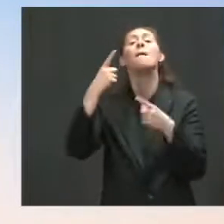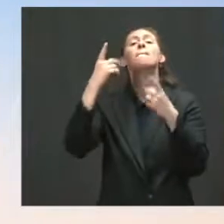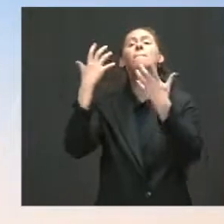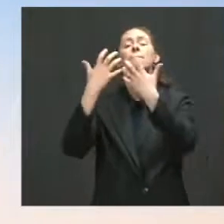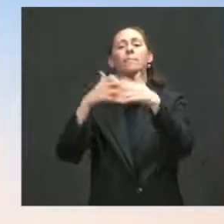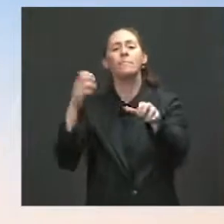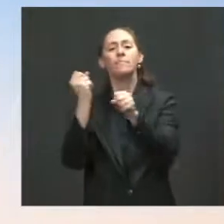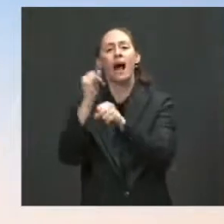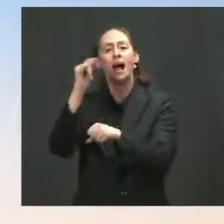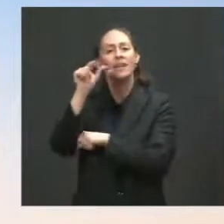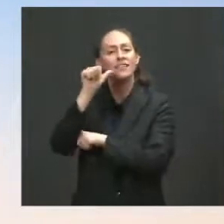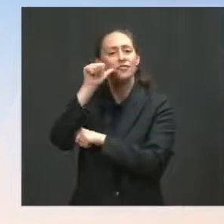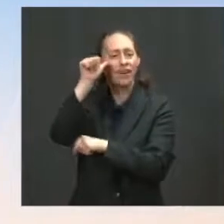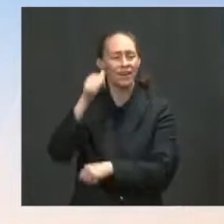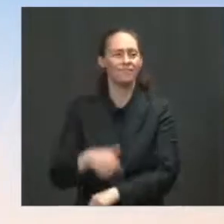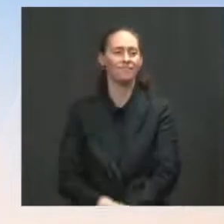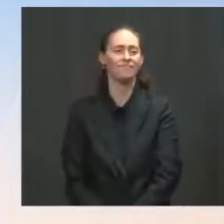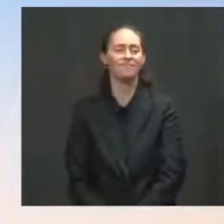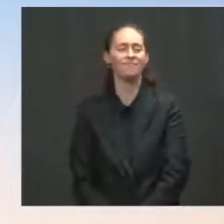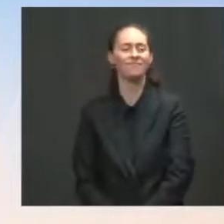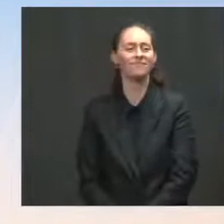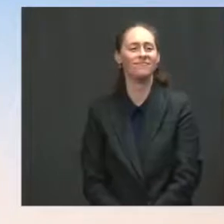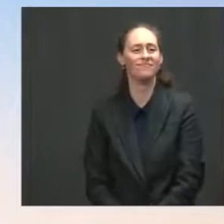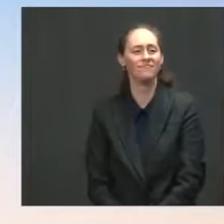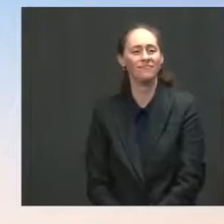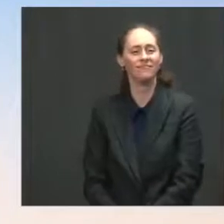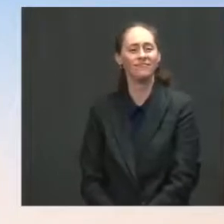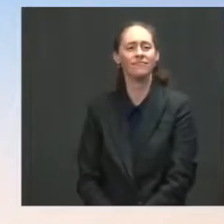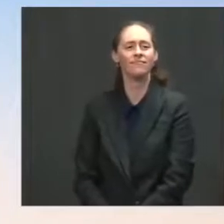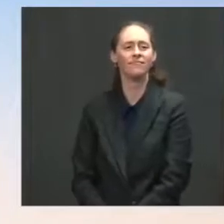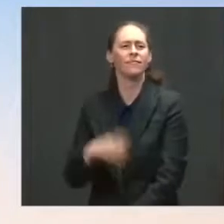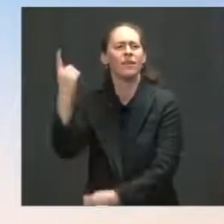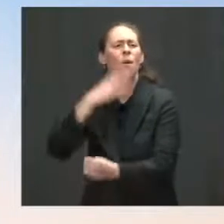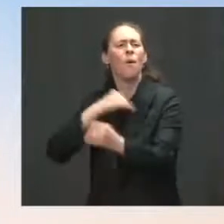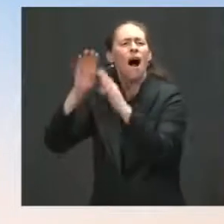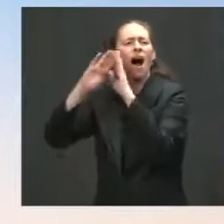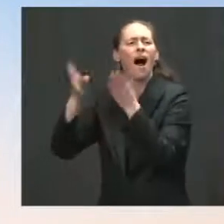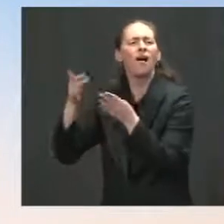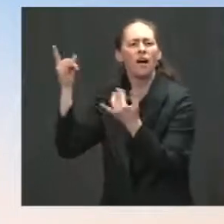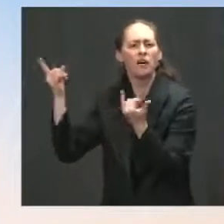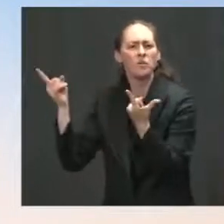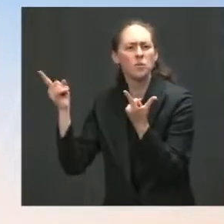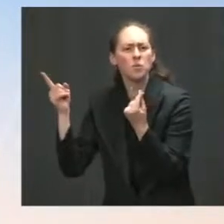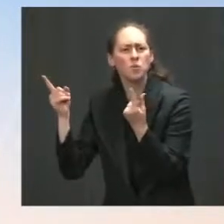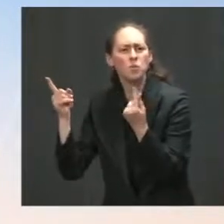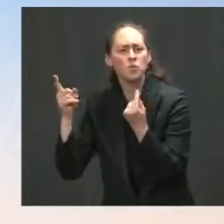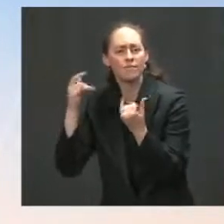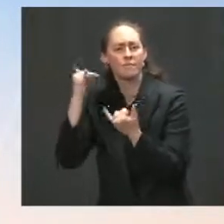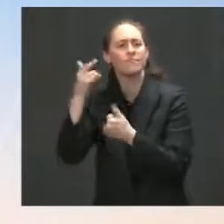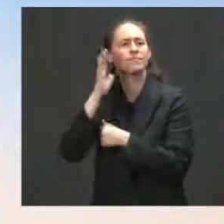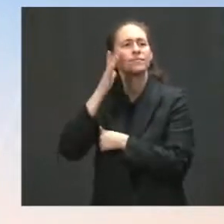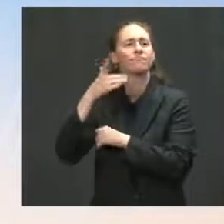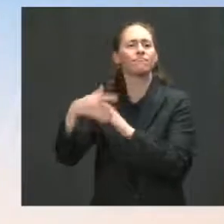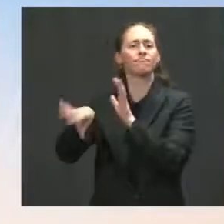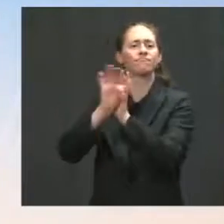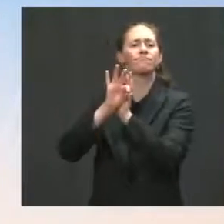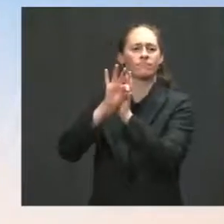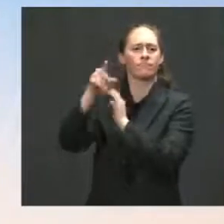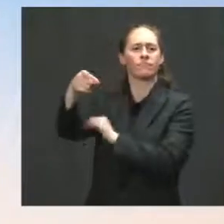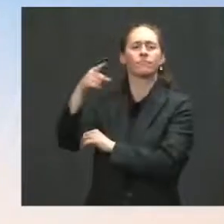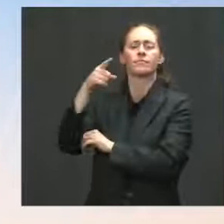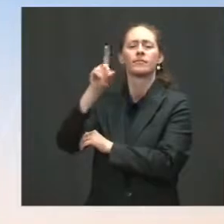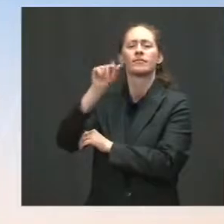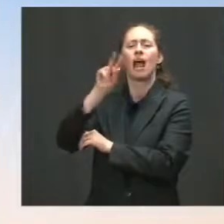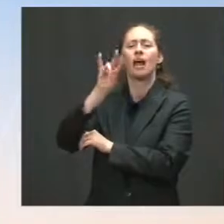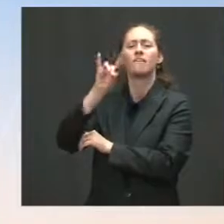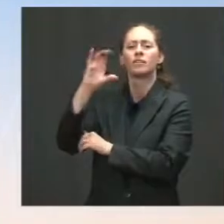the nomination of David Chipman at ATF? The vote could hinge on the vote of Senator Angus King in Maine, who has been